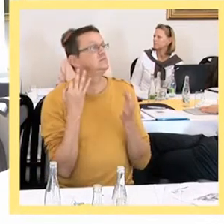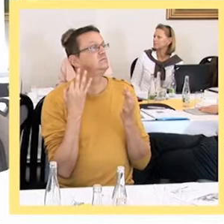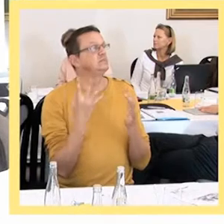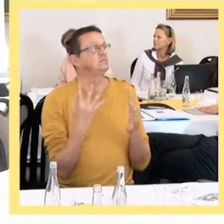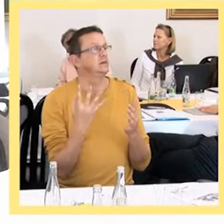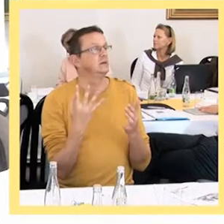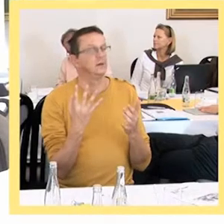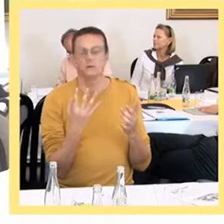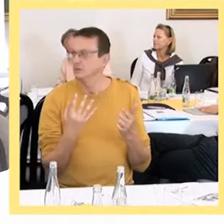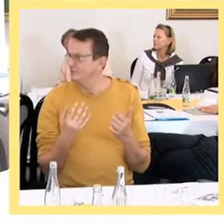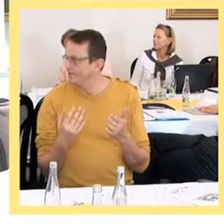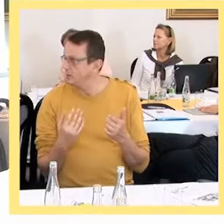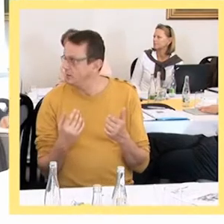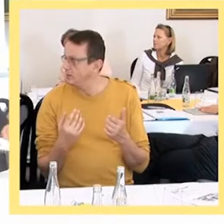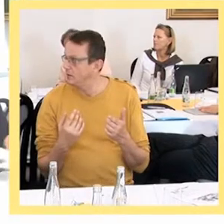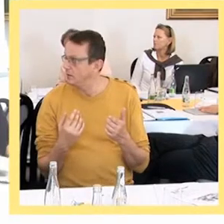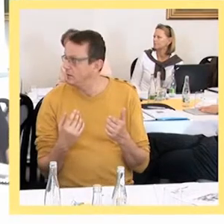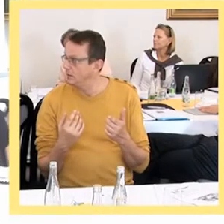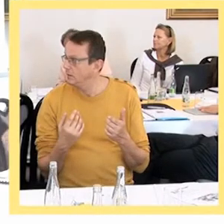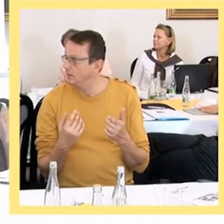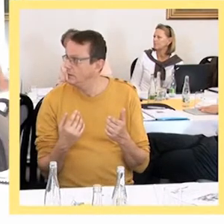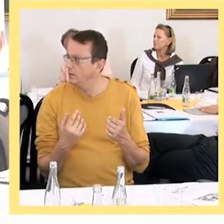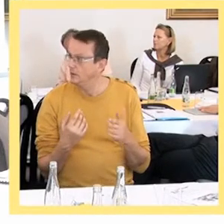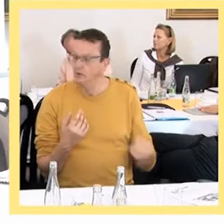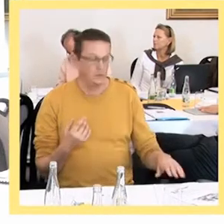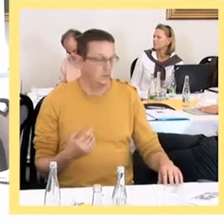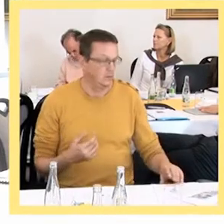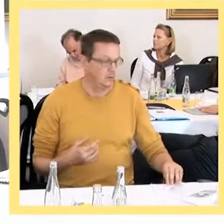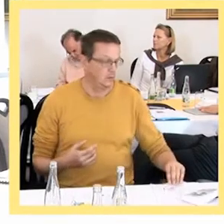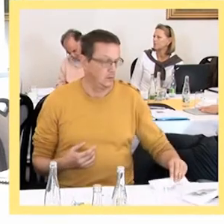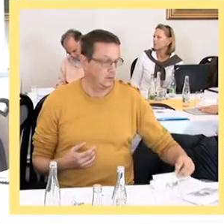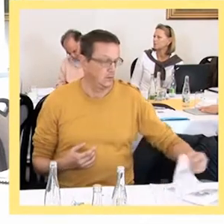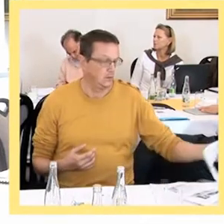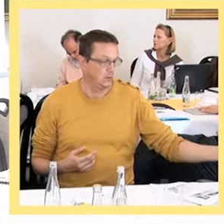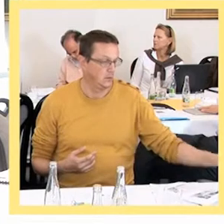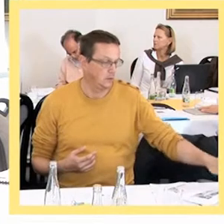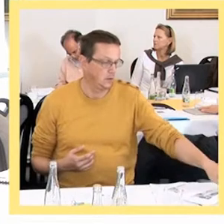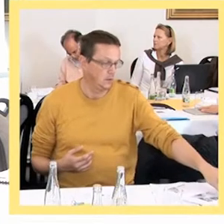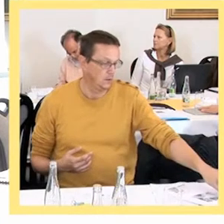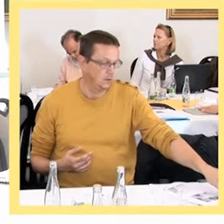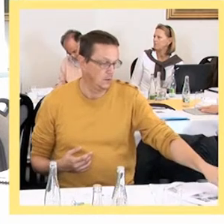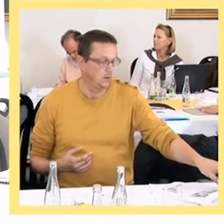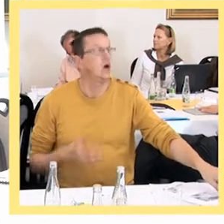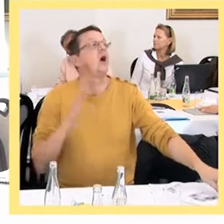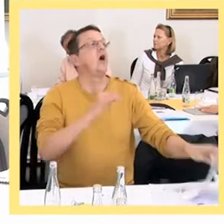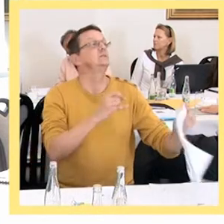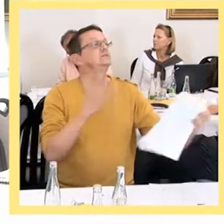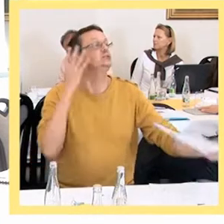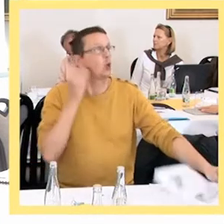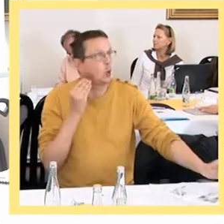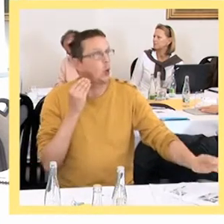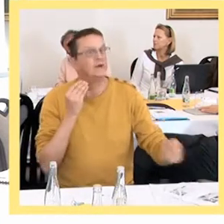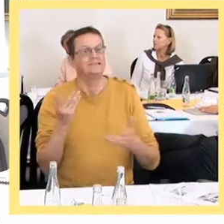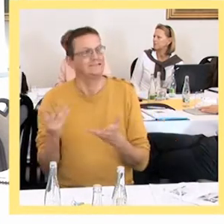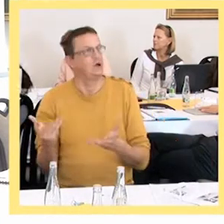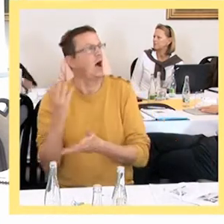staff wearing PPE. So it was really obvious right from the start that these people were not going to be able to be